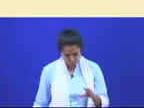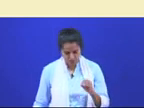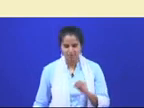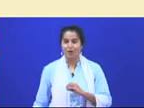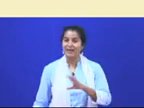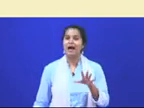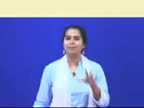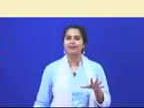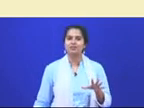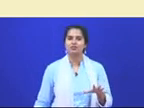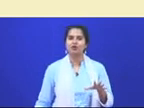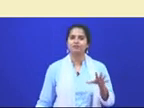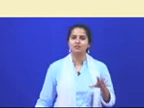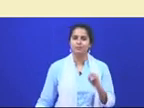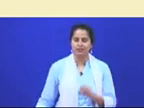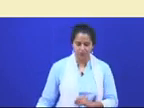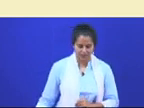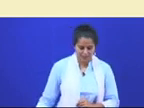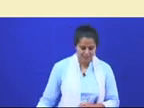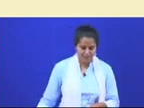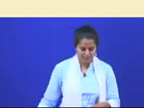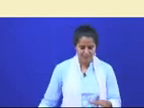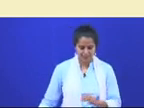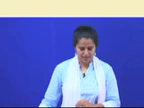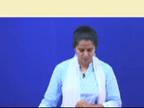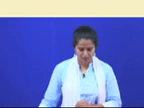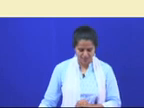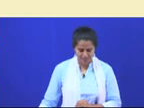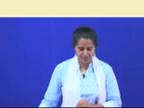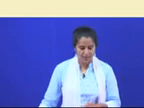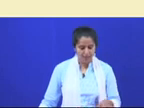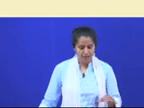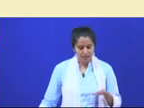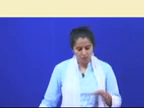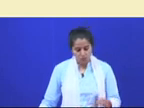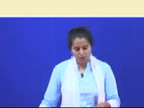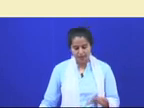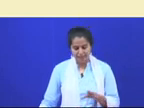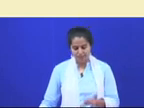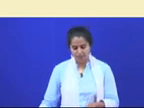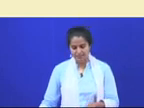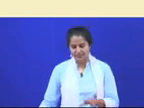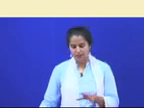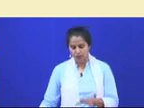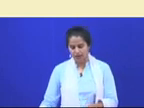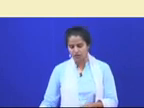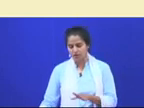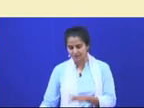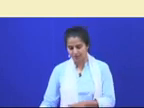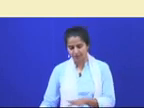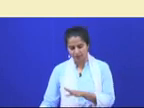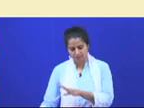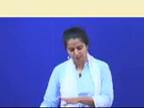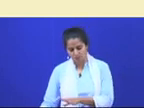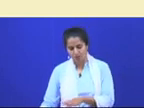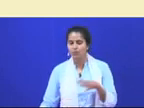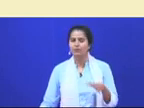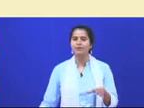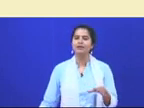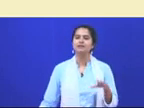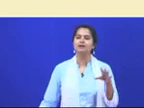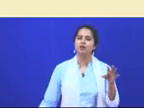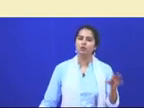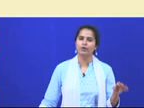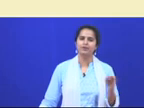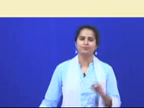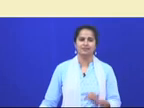the most wide application of this particular case is, as we have seen, the word expressing the location of something or someone will